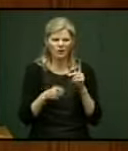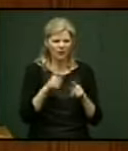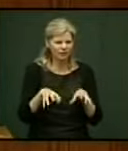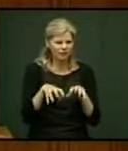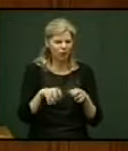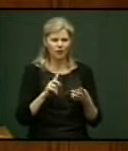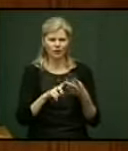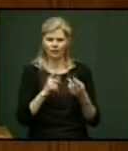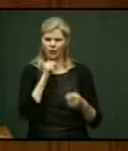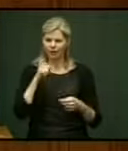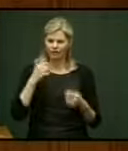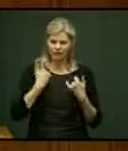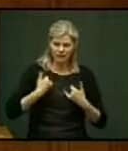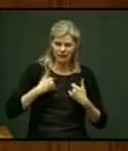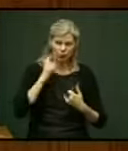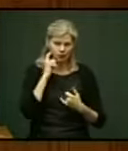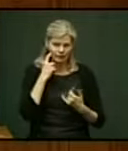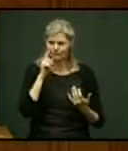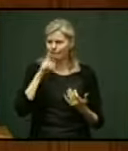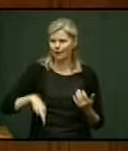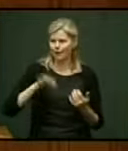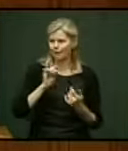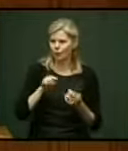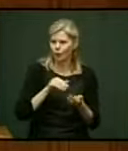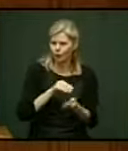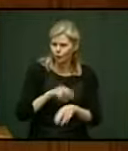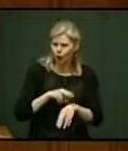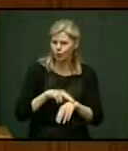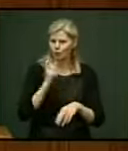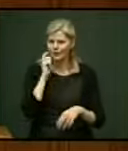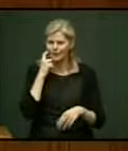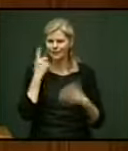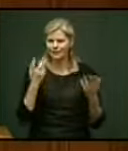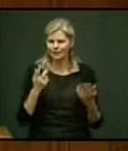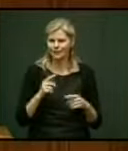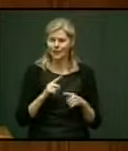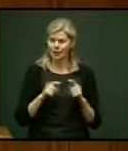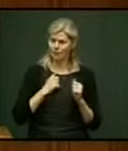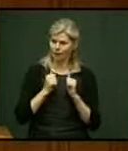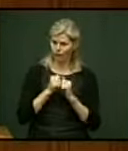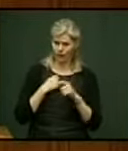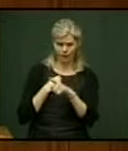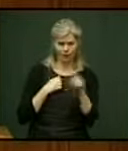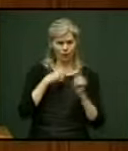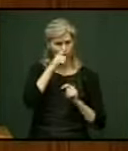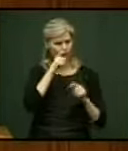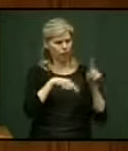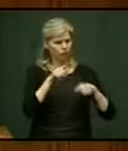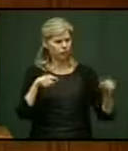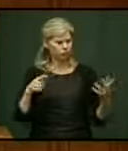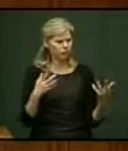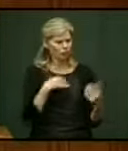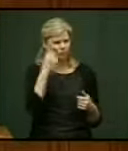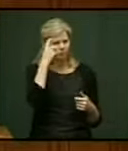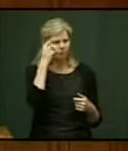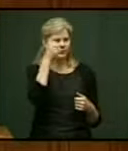dentist. My friends there were all doing their best and were smart and hardworking enough to make a great contribution to society, but